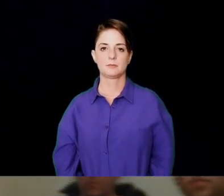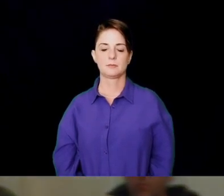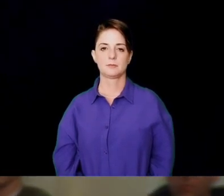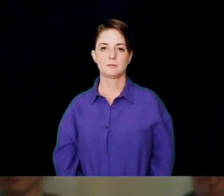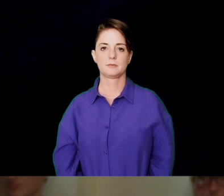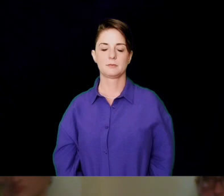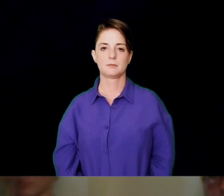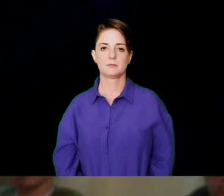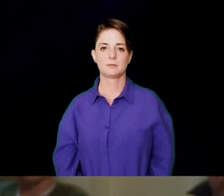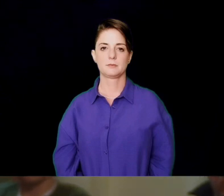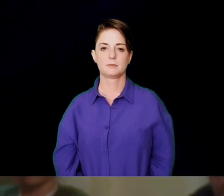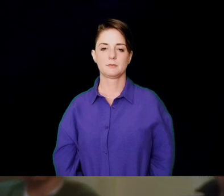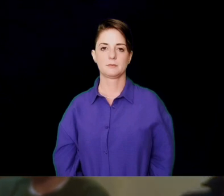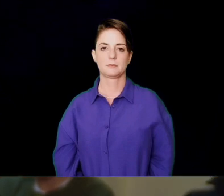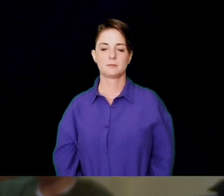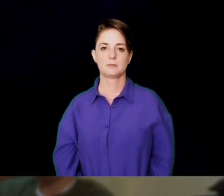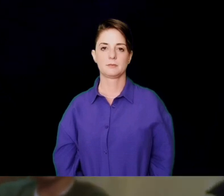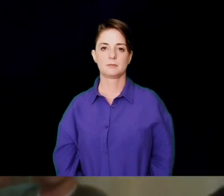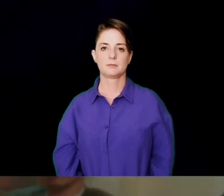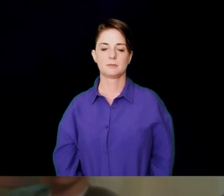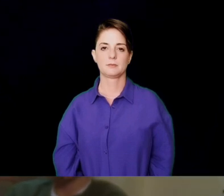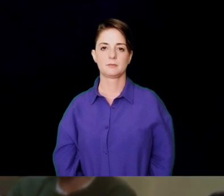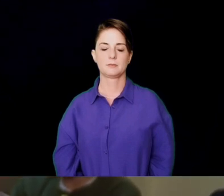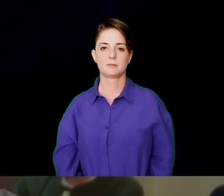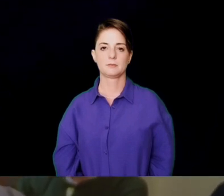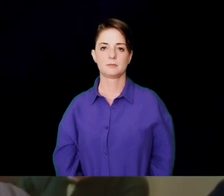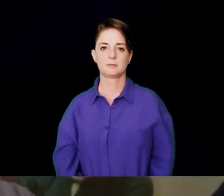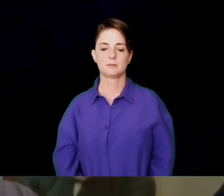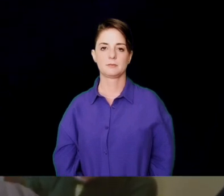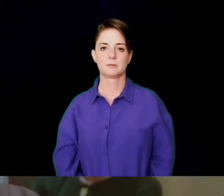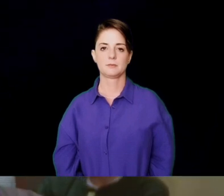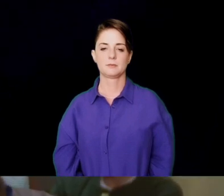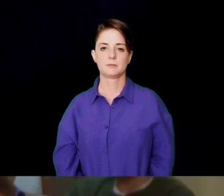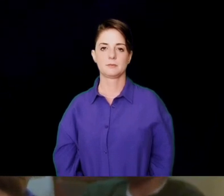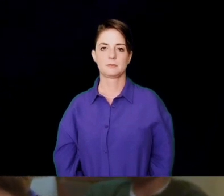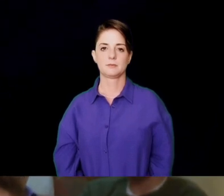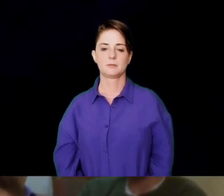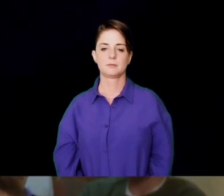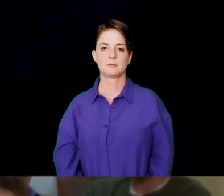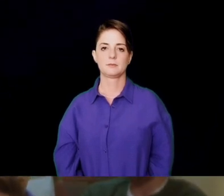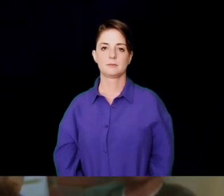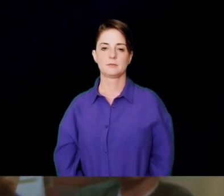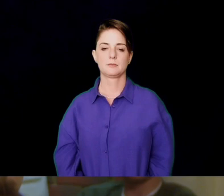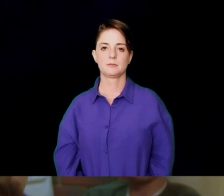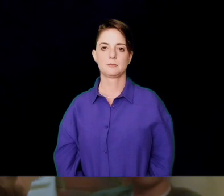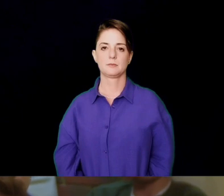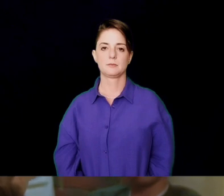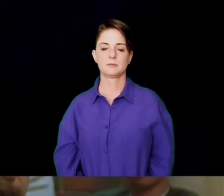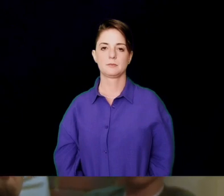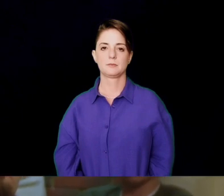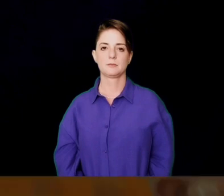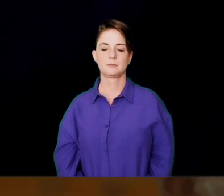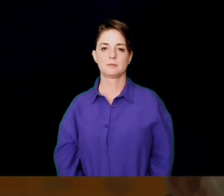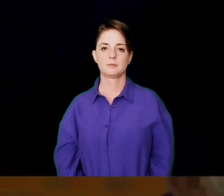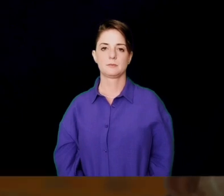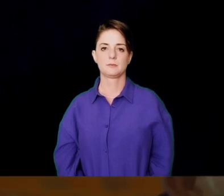3.5 years. The project as it goes on, we'll be able to refine that much more clearly in terms of what level of potting is actually